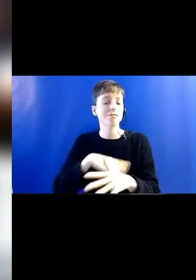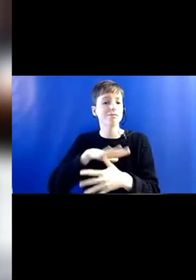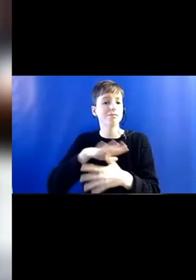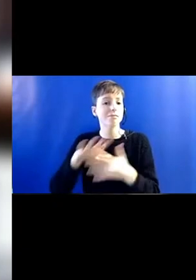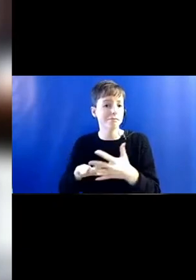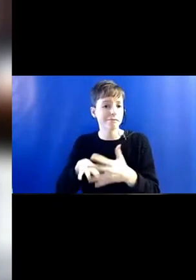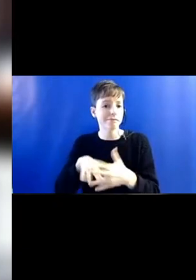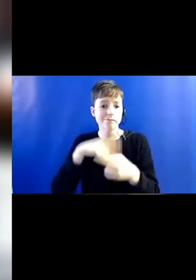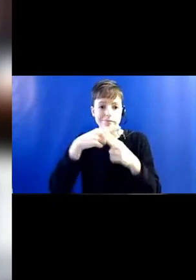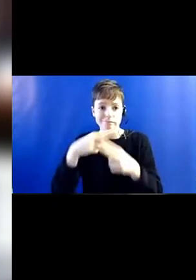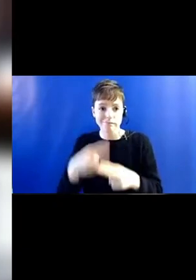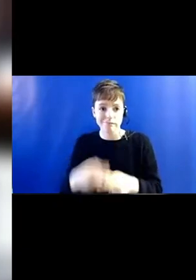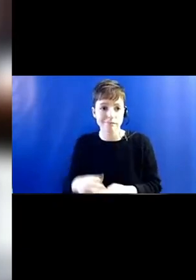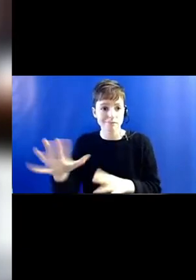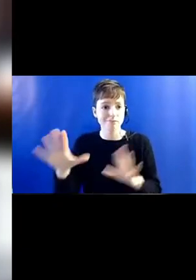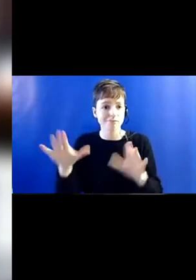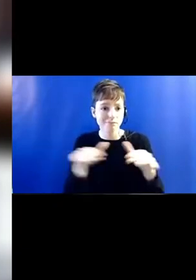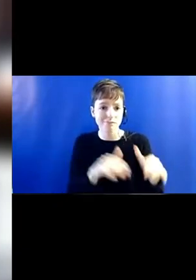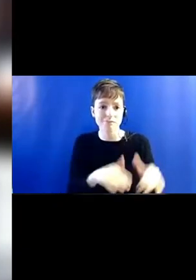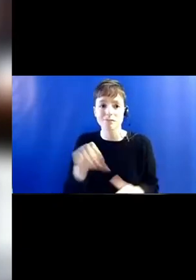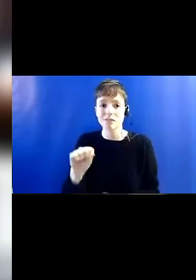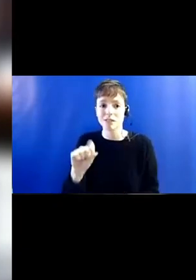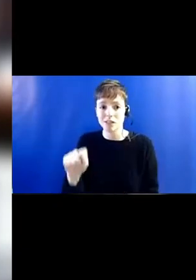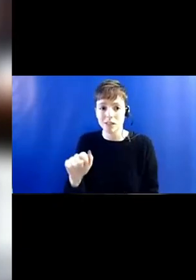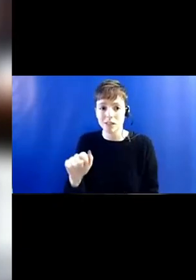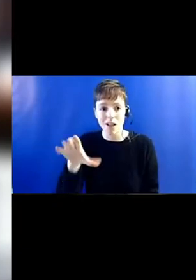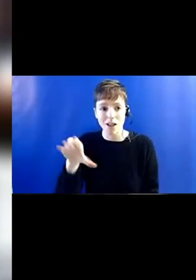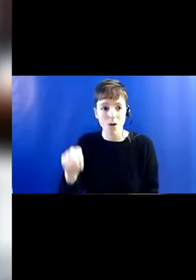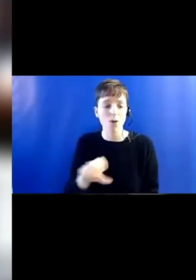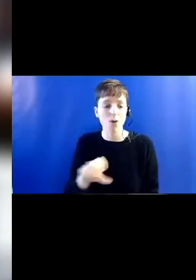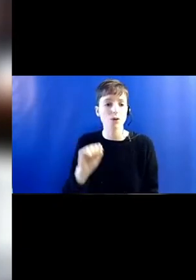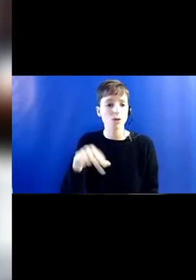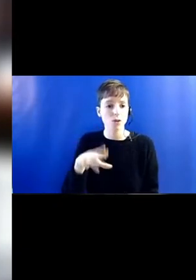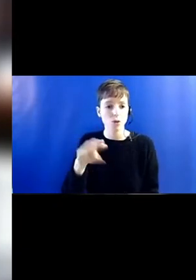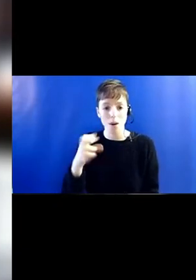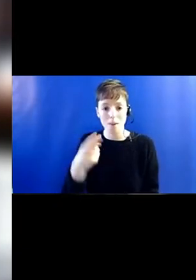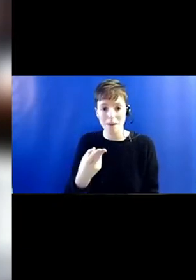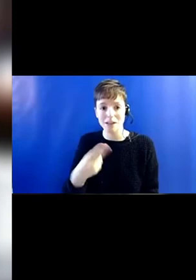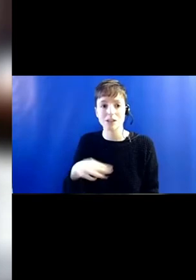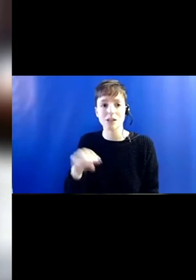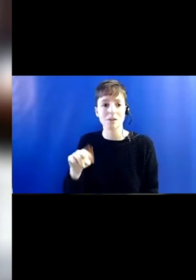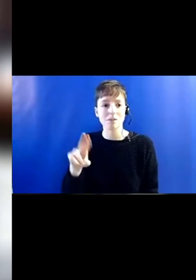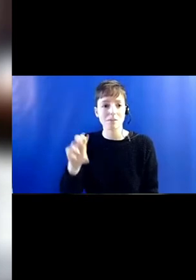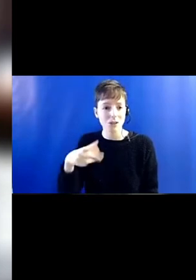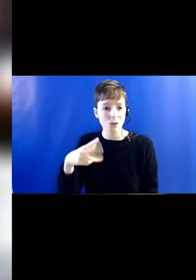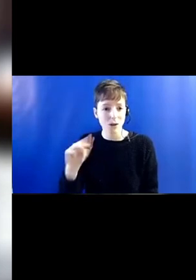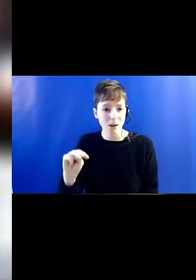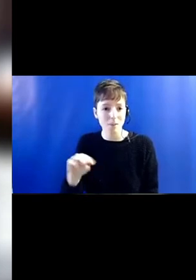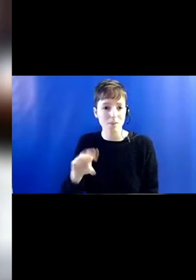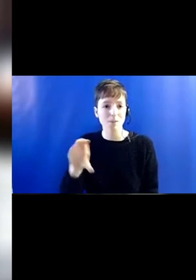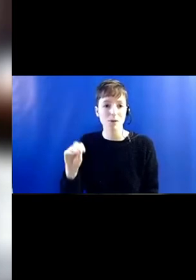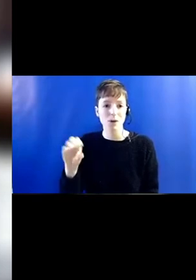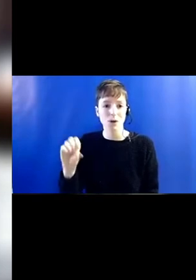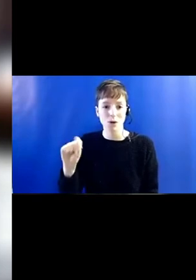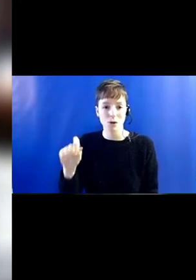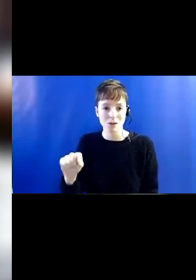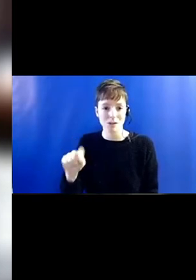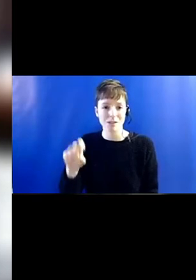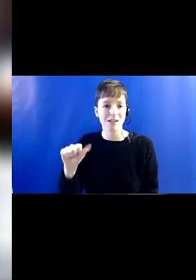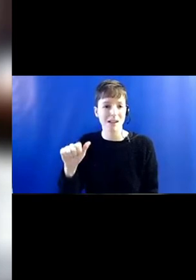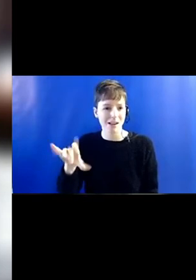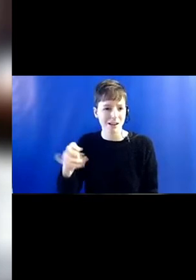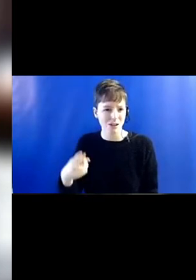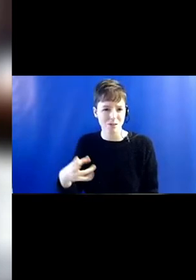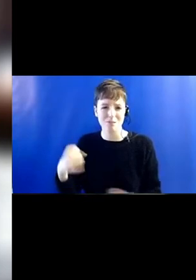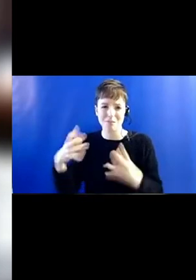territories. For millennia on these lands, the various Coast Salish and Sauk nations have been engaged in learning and passing on